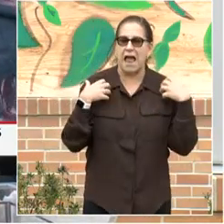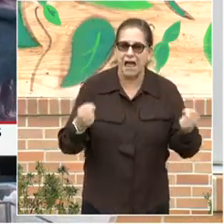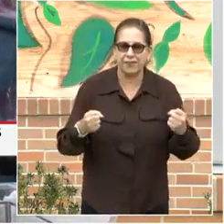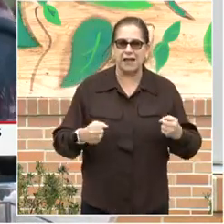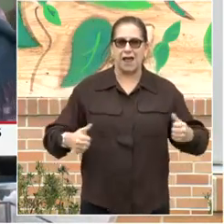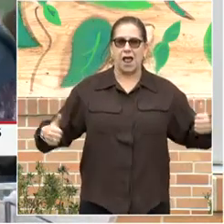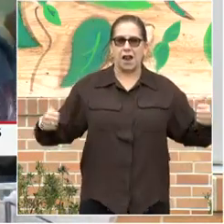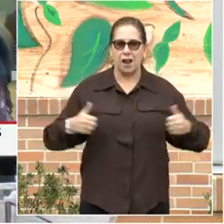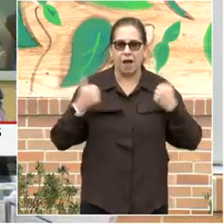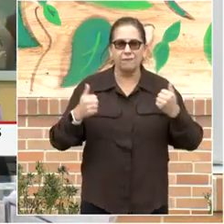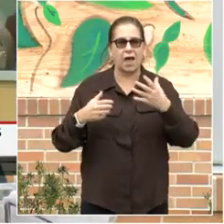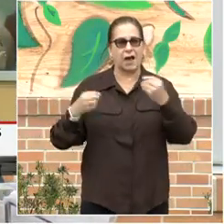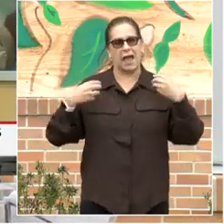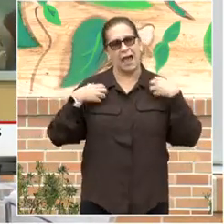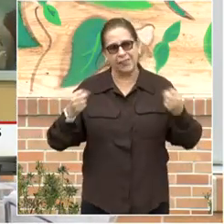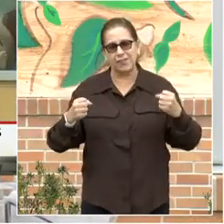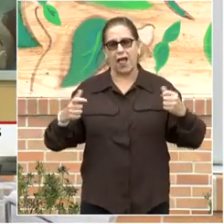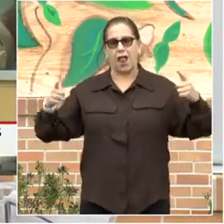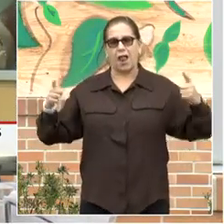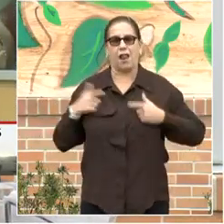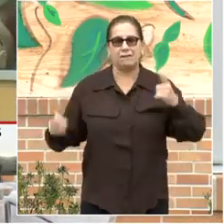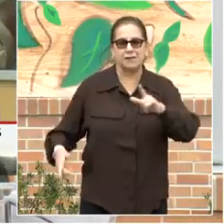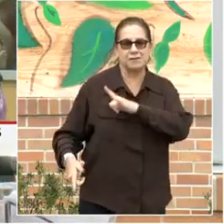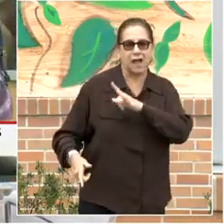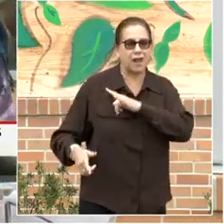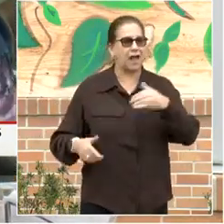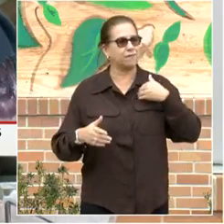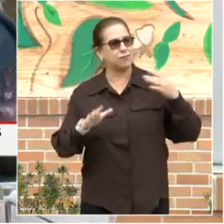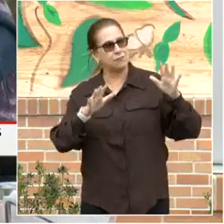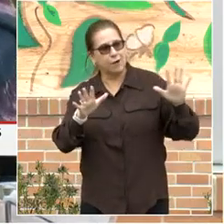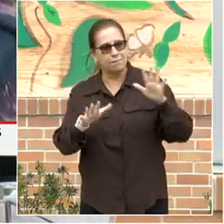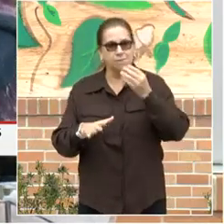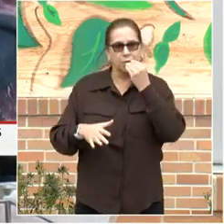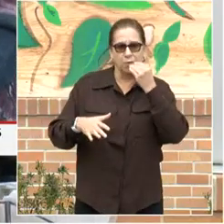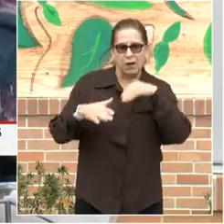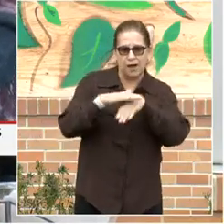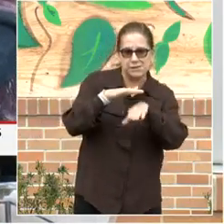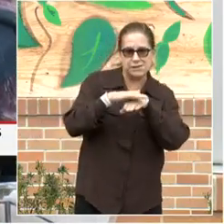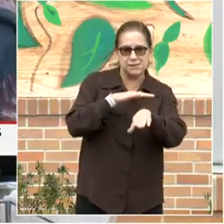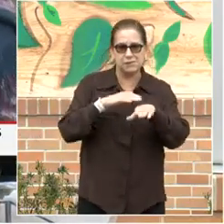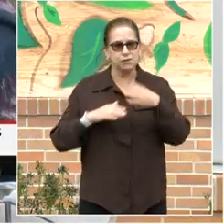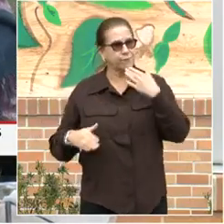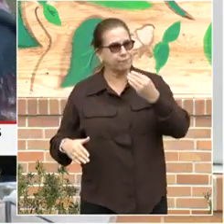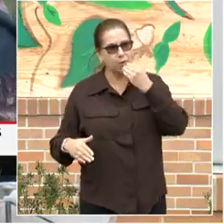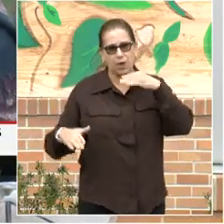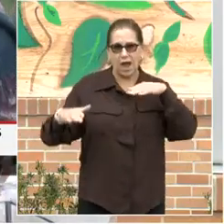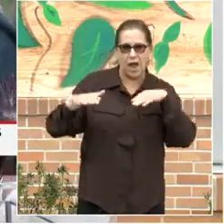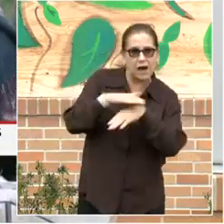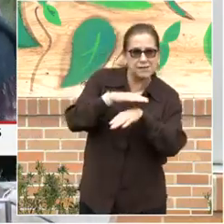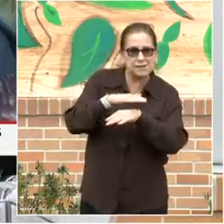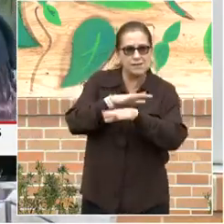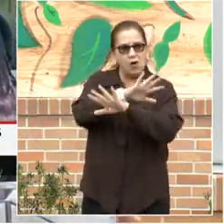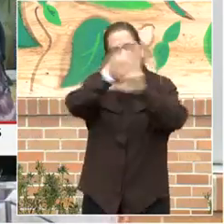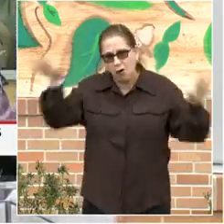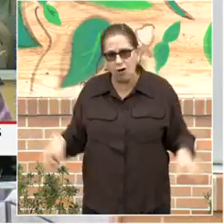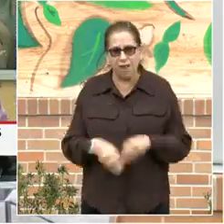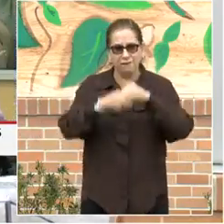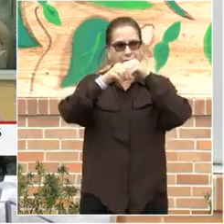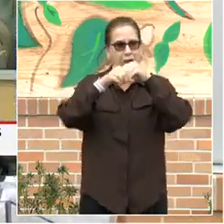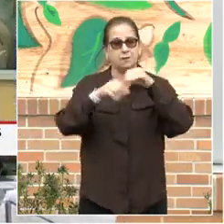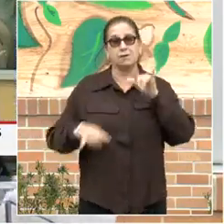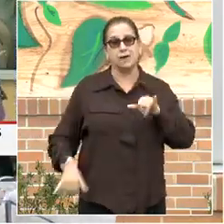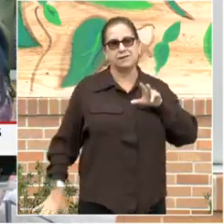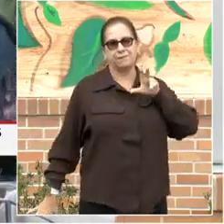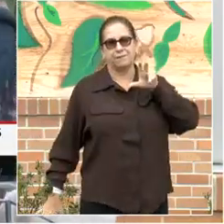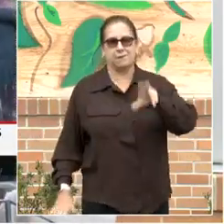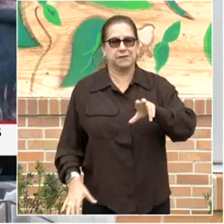lifestyles, food options, food access. And we've been deprived for too long. This is an investment. This week